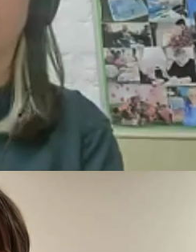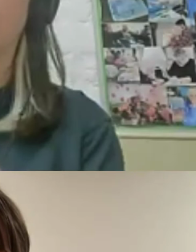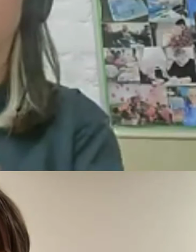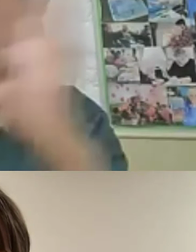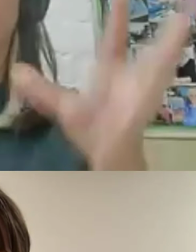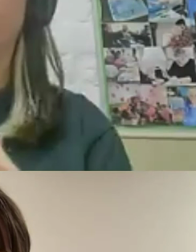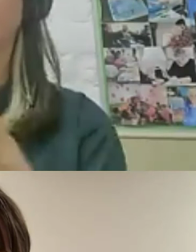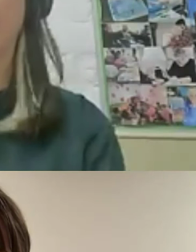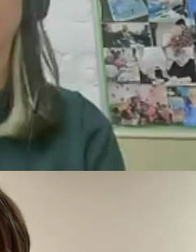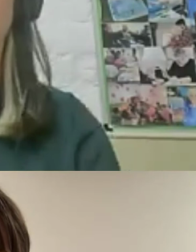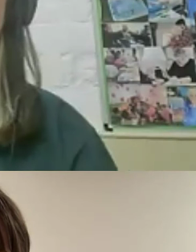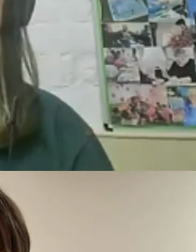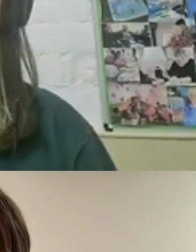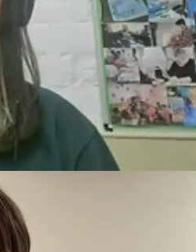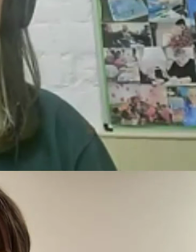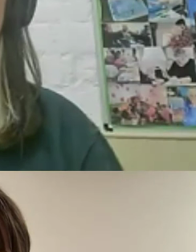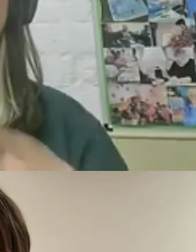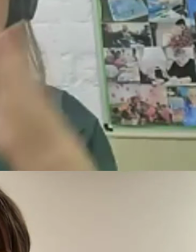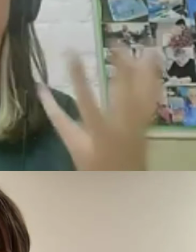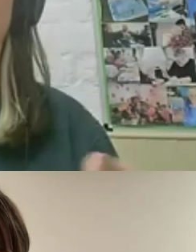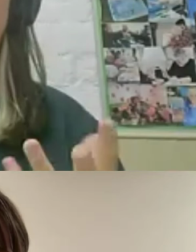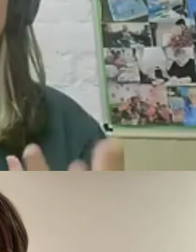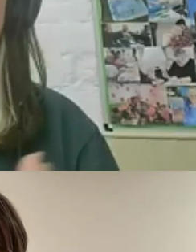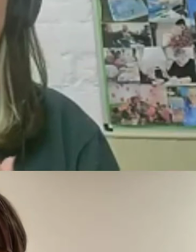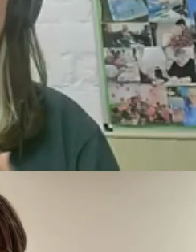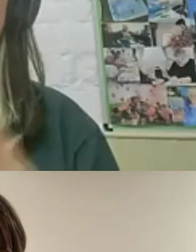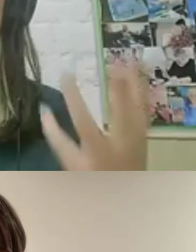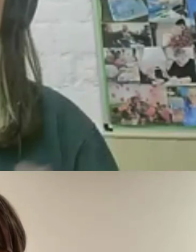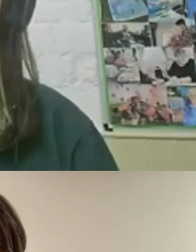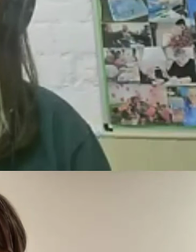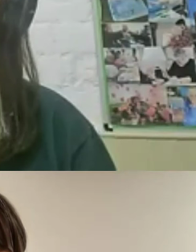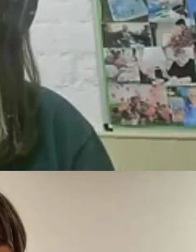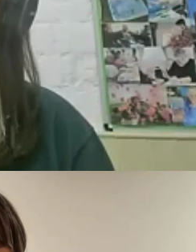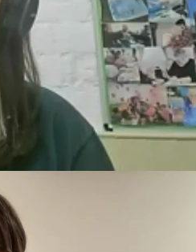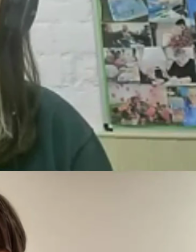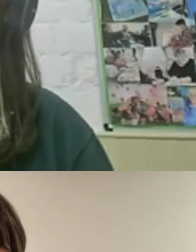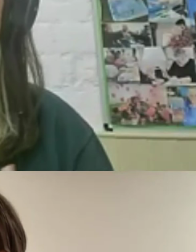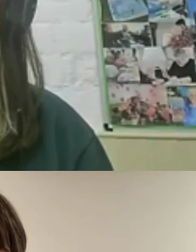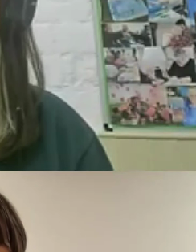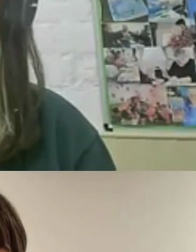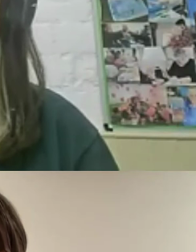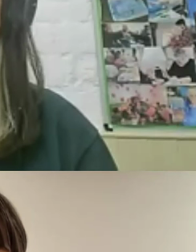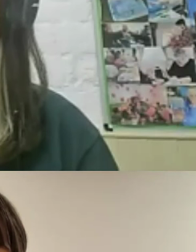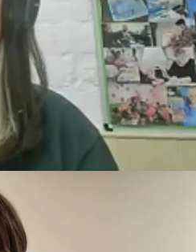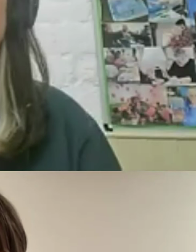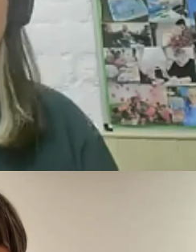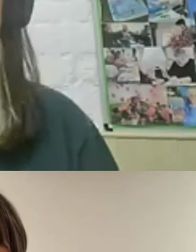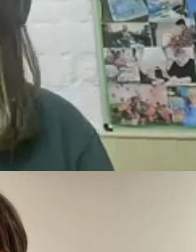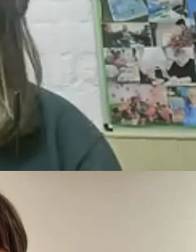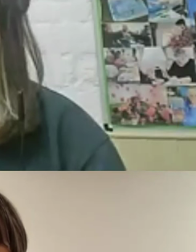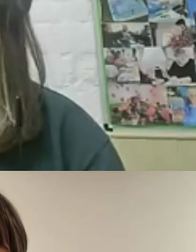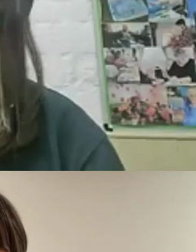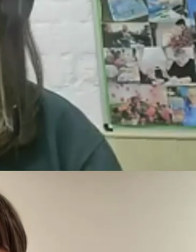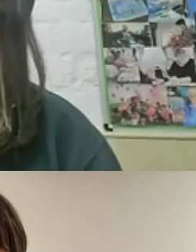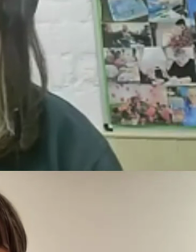can develop that into their work in the future and work with their freelancers and as well. I totally agree